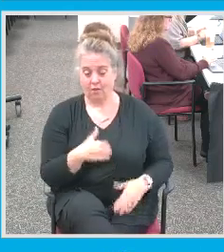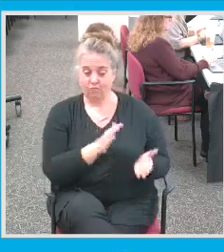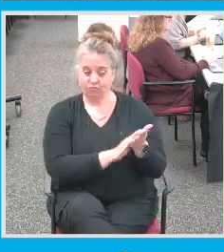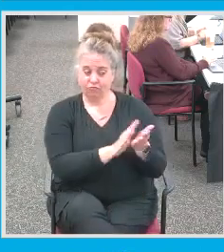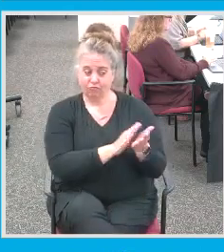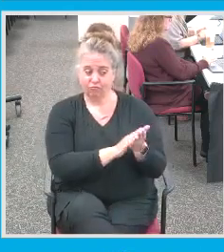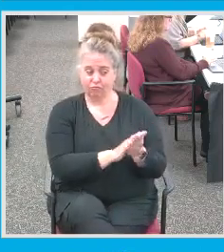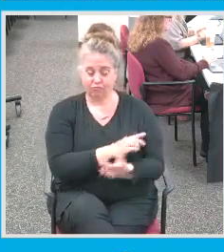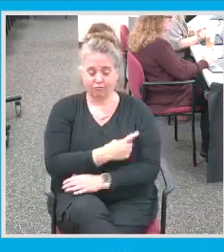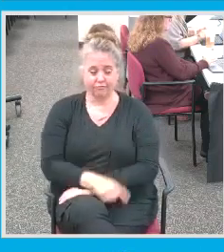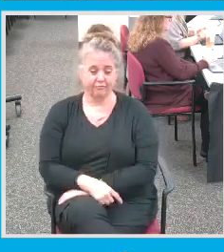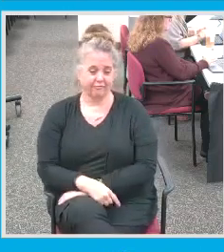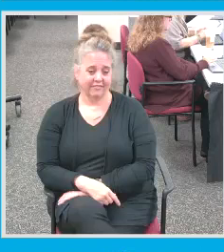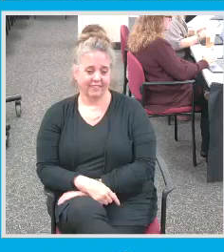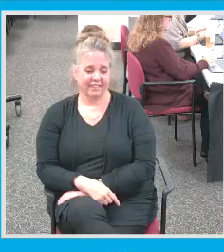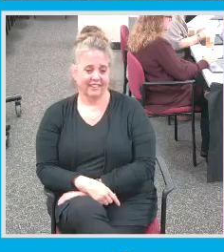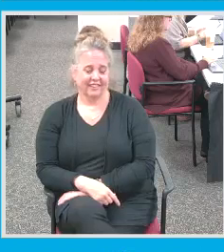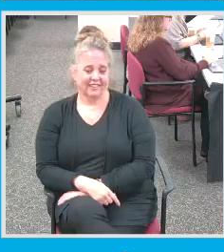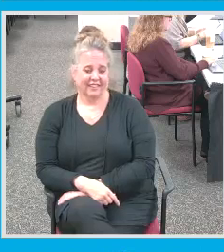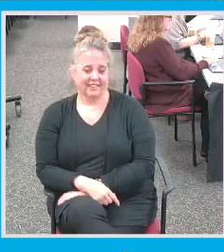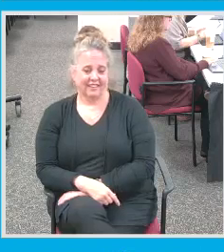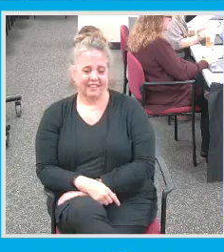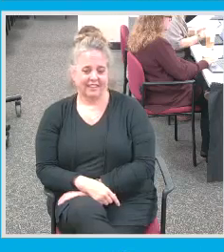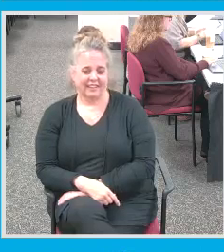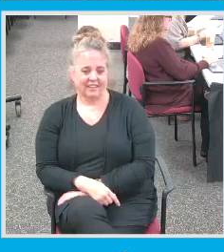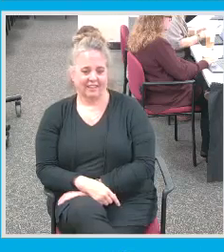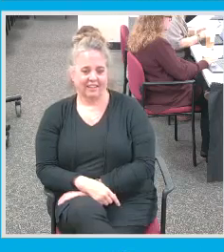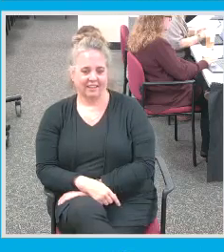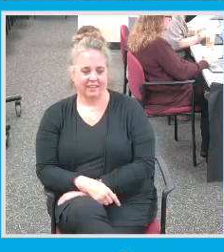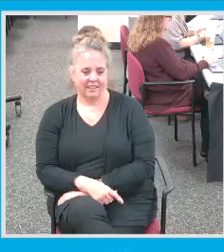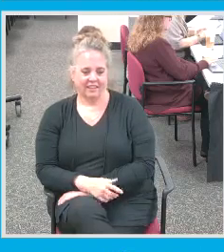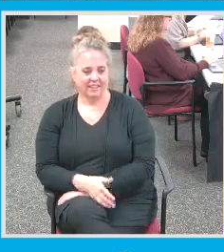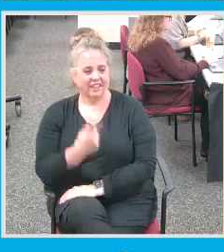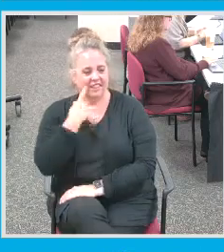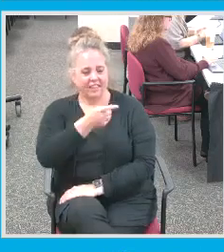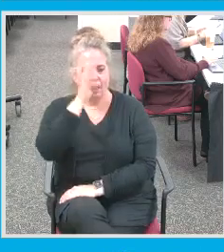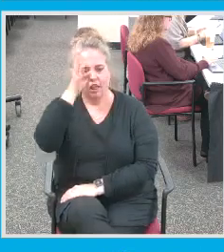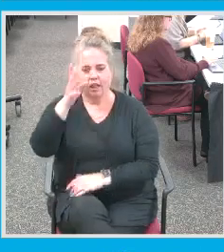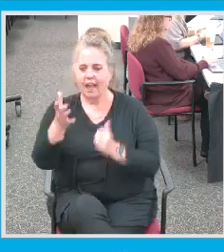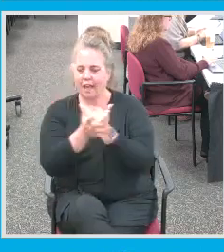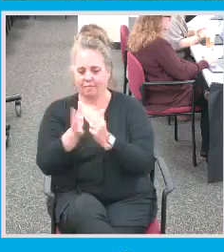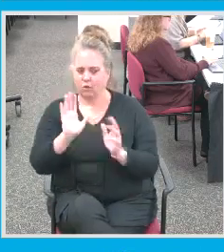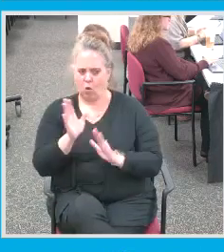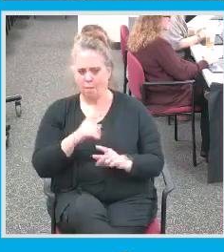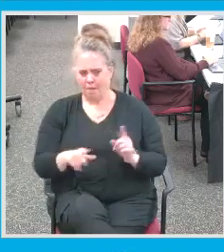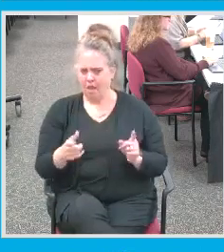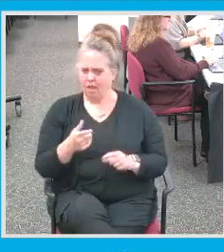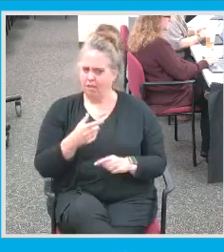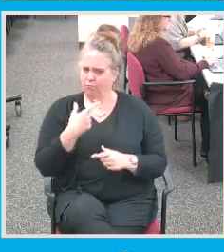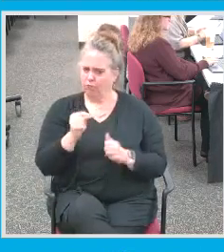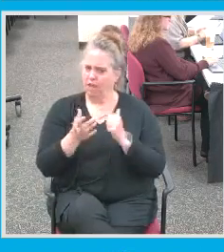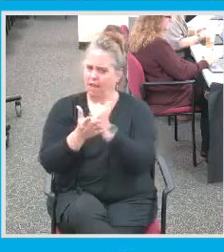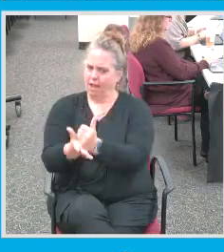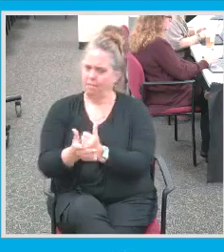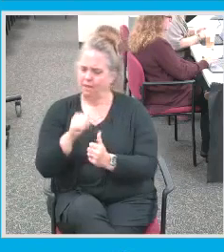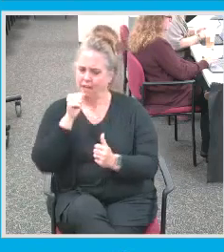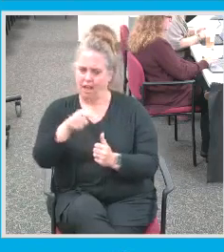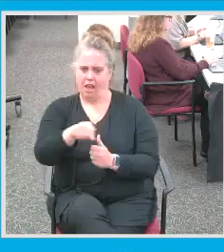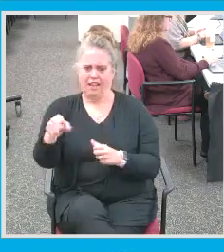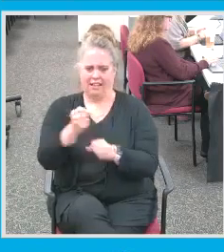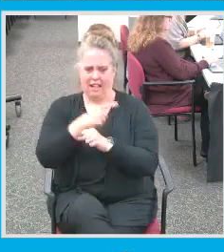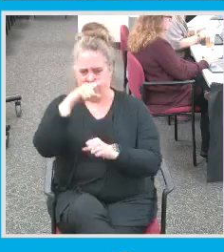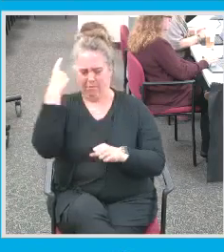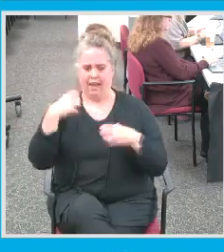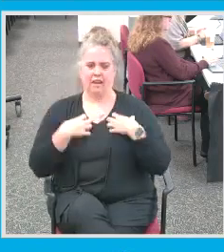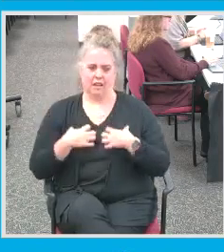some crazy idea, but because of those black lungs. And people who smoke, if you smoke for years, when they wake up in the morning, they just